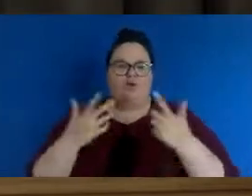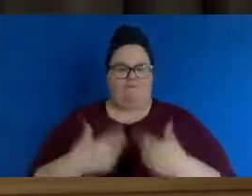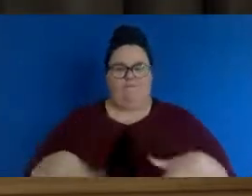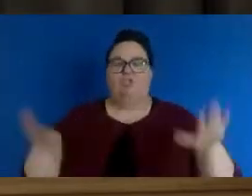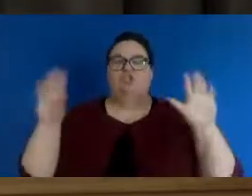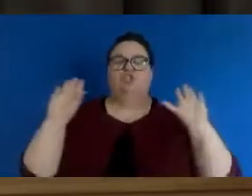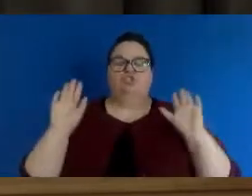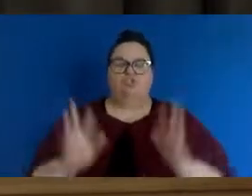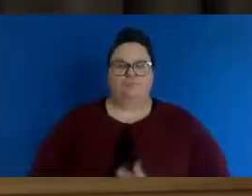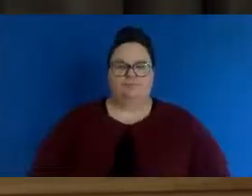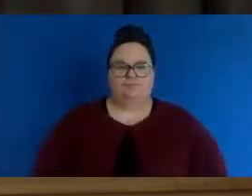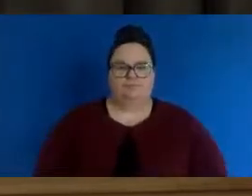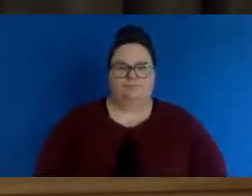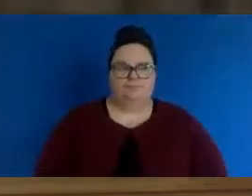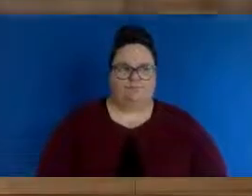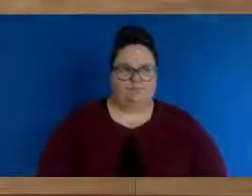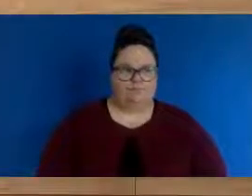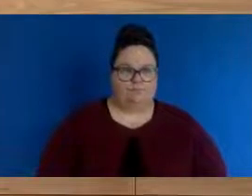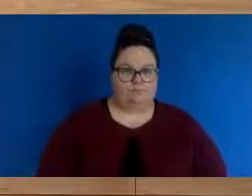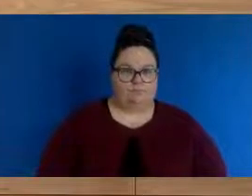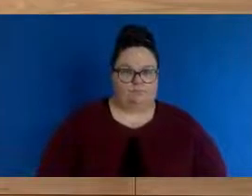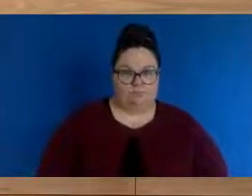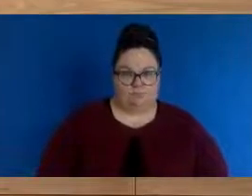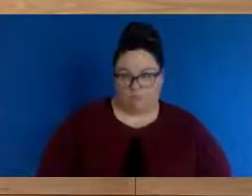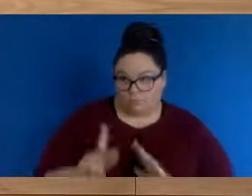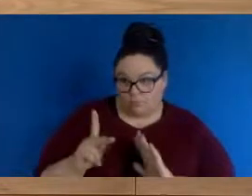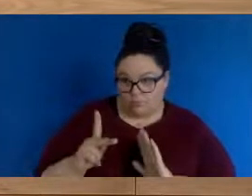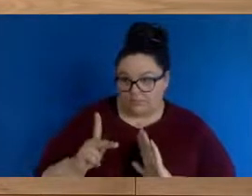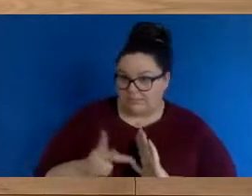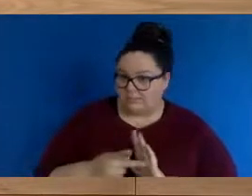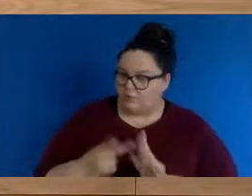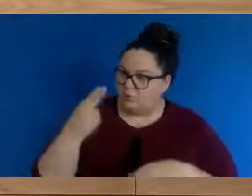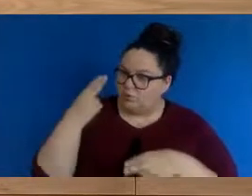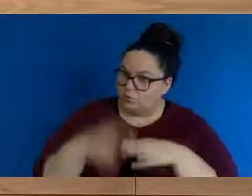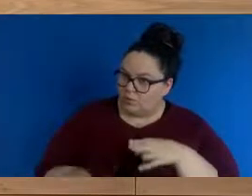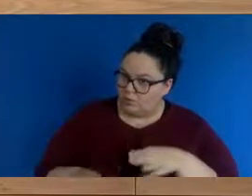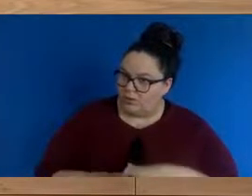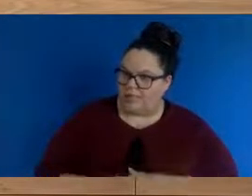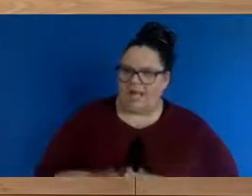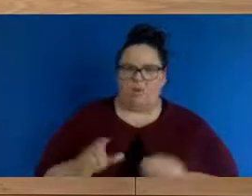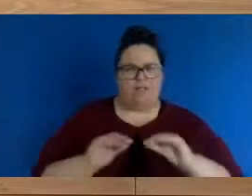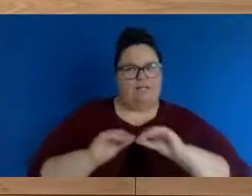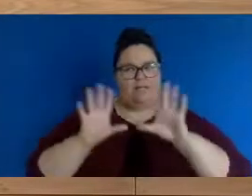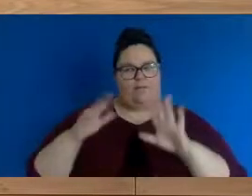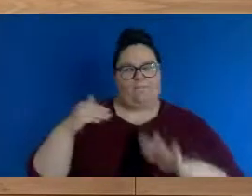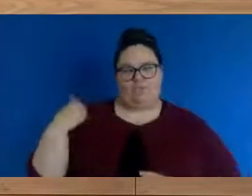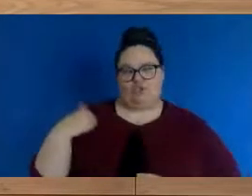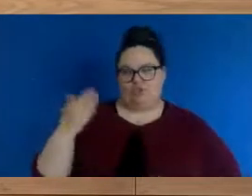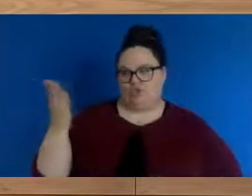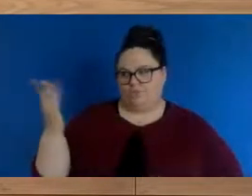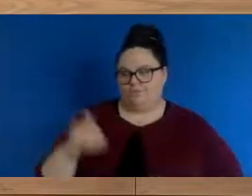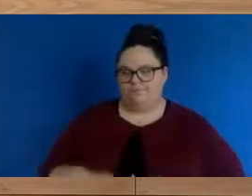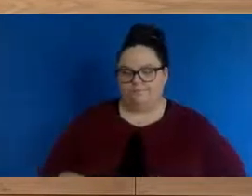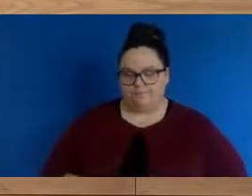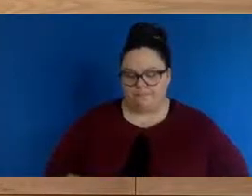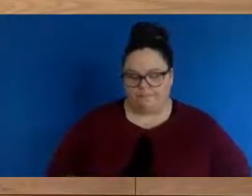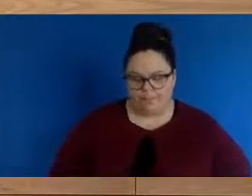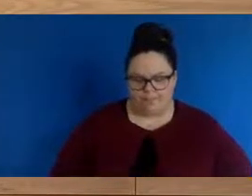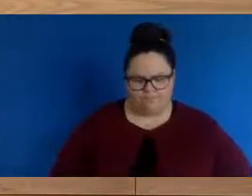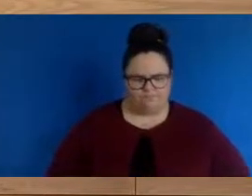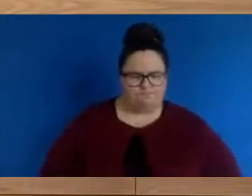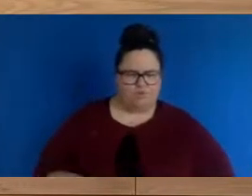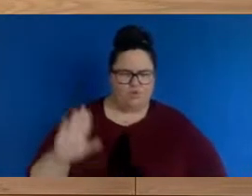Thank you. A quick follow-up, Ms. Ibrahim? Yeah, I just wanted to clarify with Minister Shepherd, that last part of your question. Could you